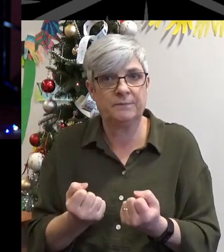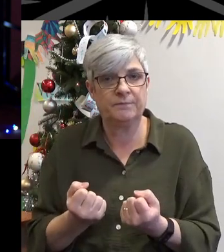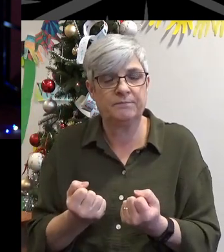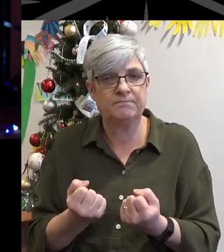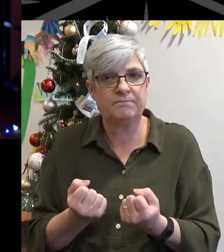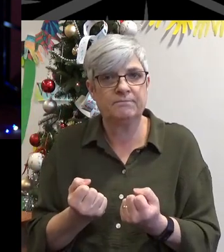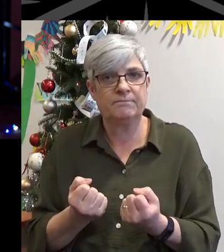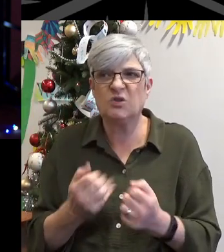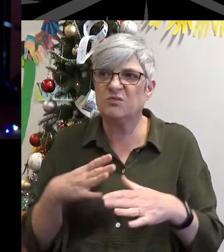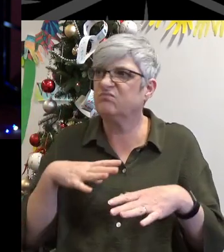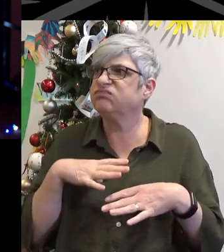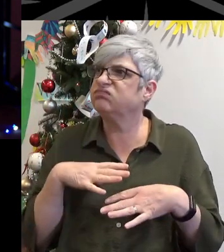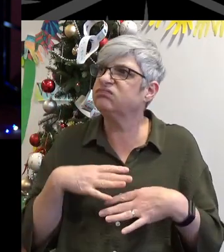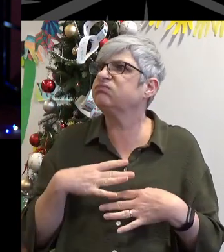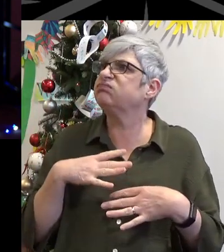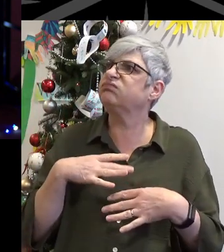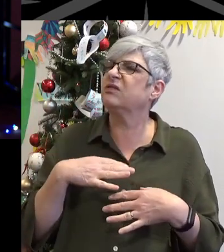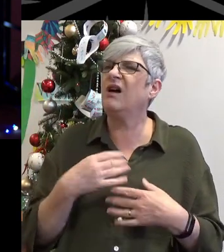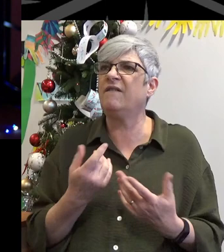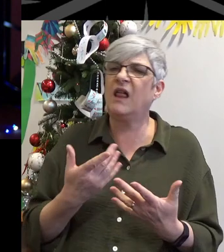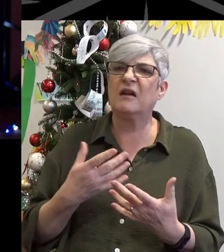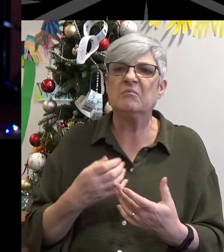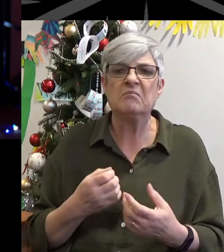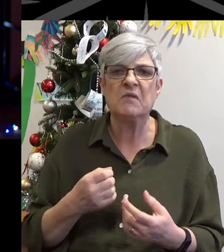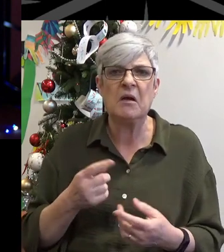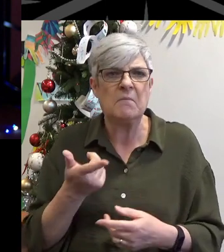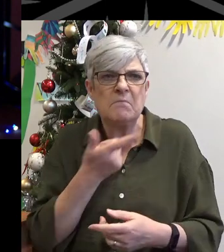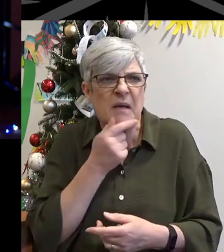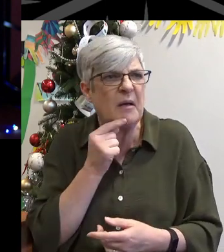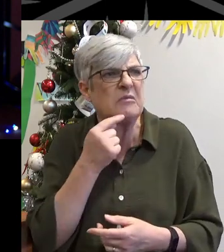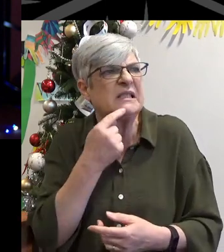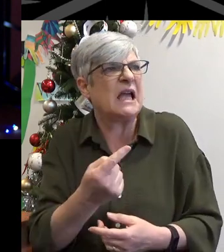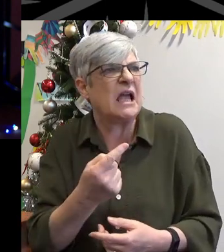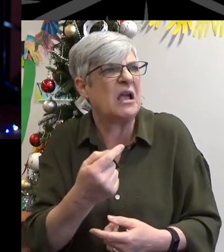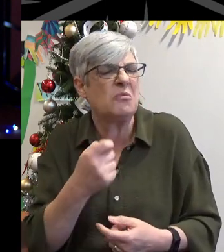Don't just settle for general impressions, who do people say that I am?